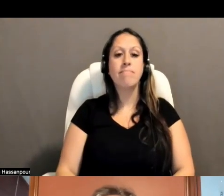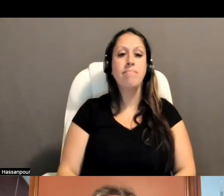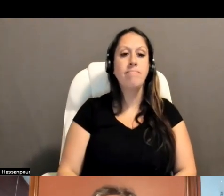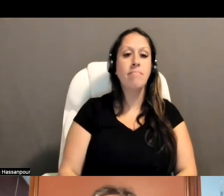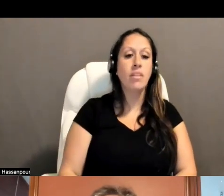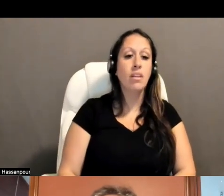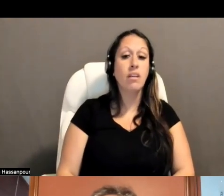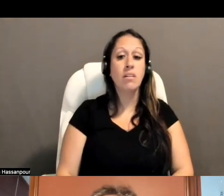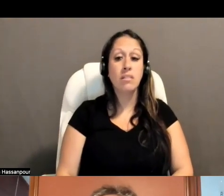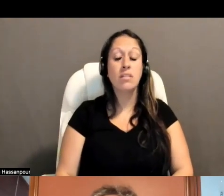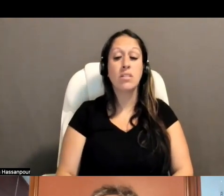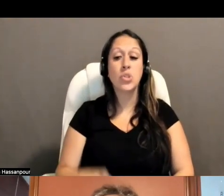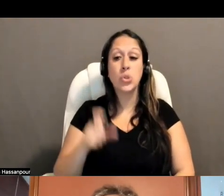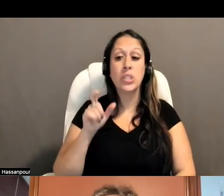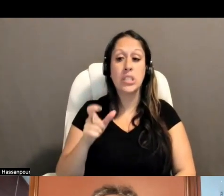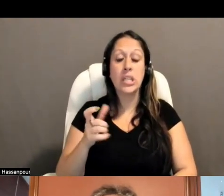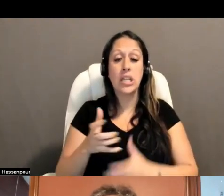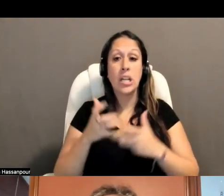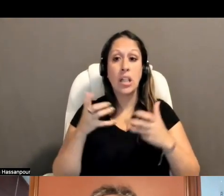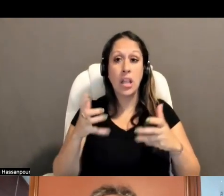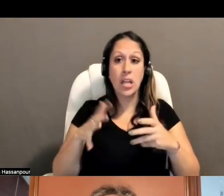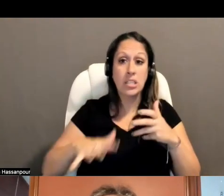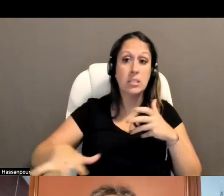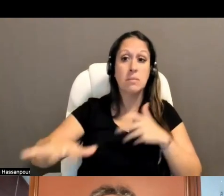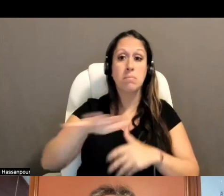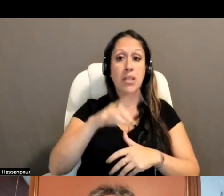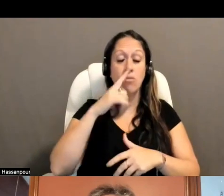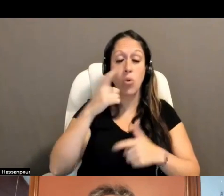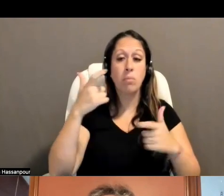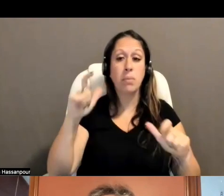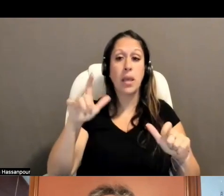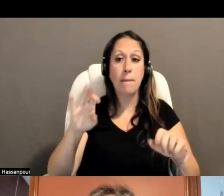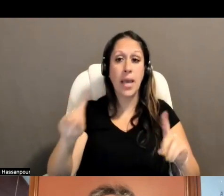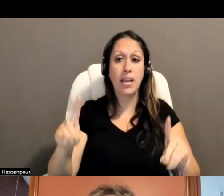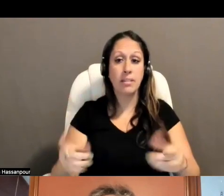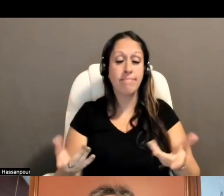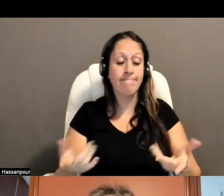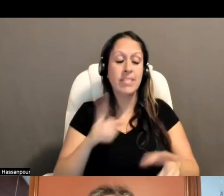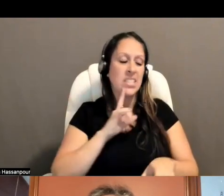No, you need a lot of space for a big band. Yes, definitely.